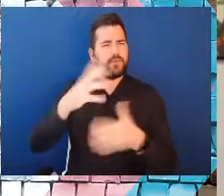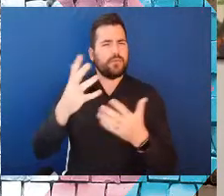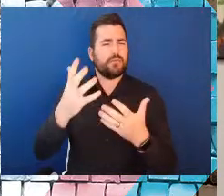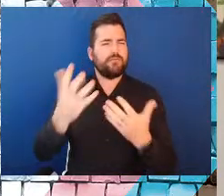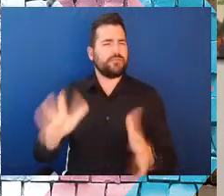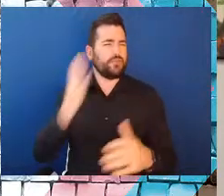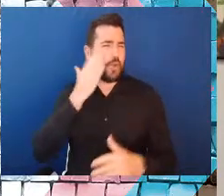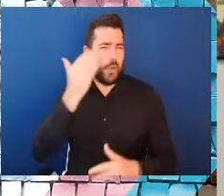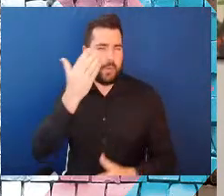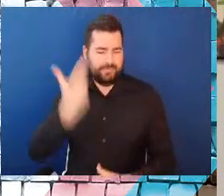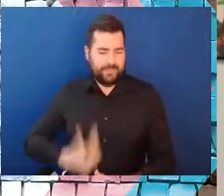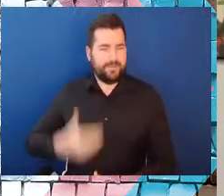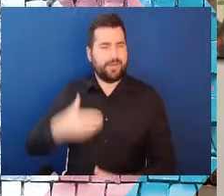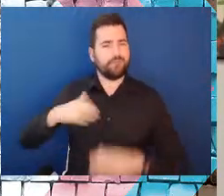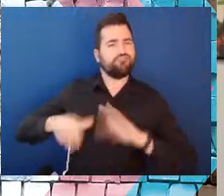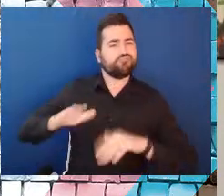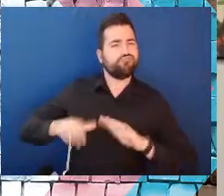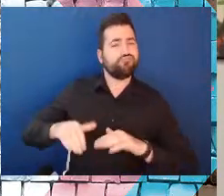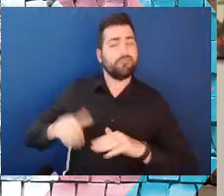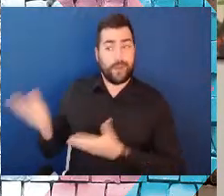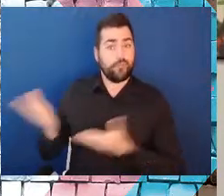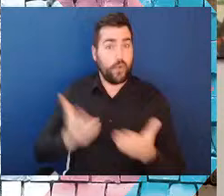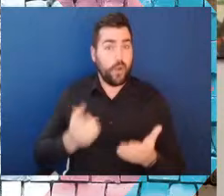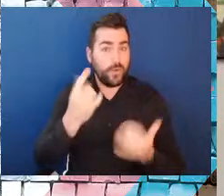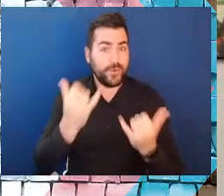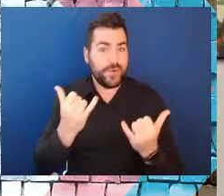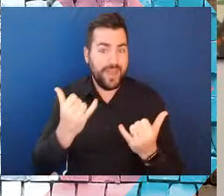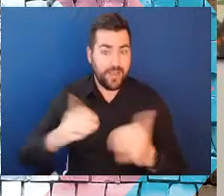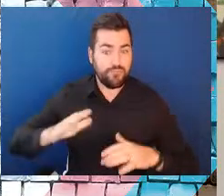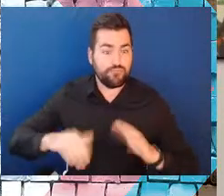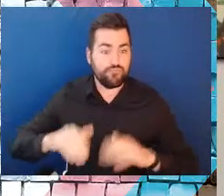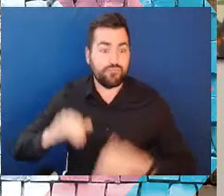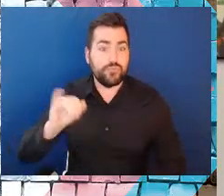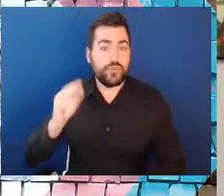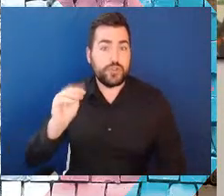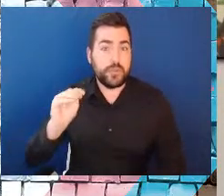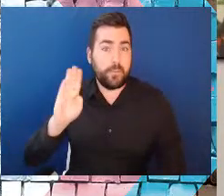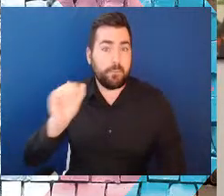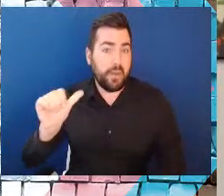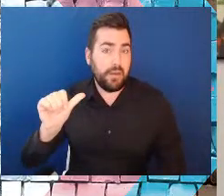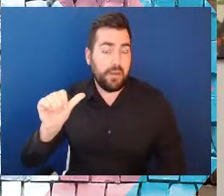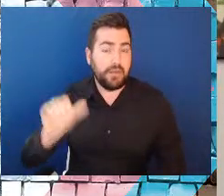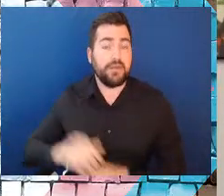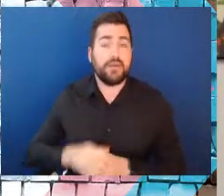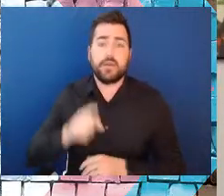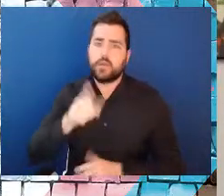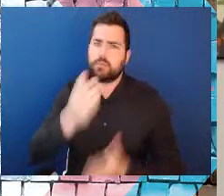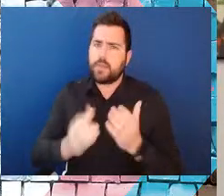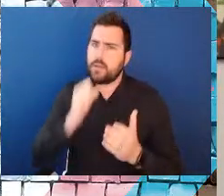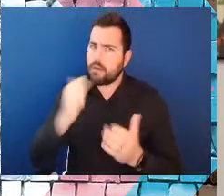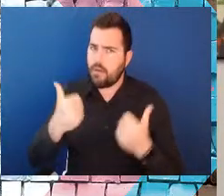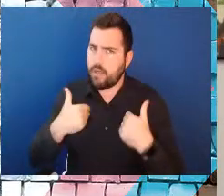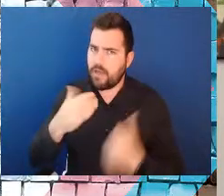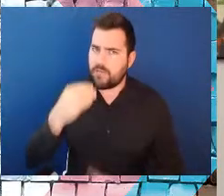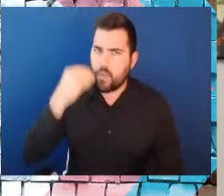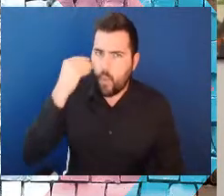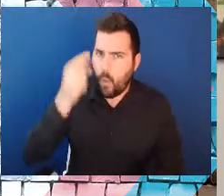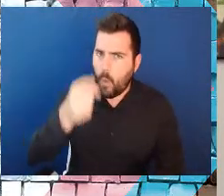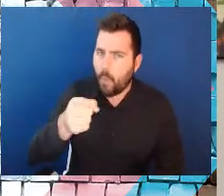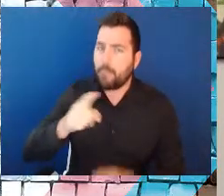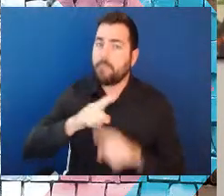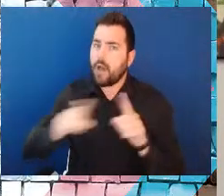with me today, my trusty djembe. Now, you might not have one of these at home, but I really want you to play along with me today.